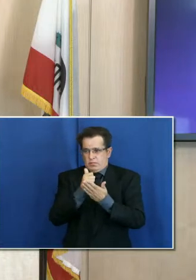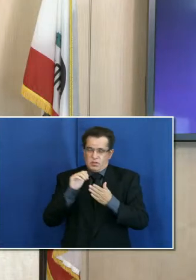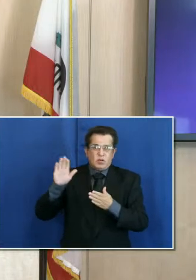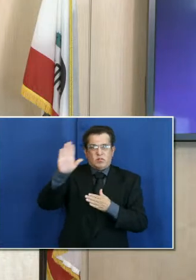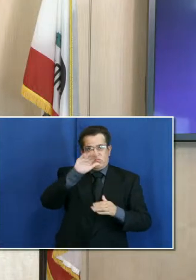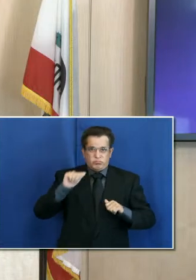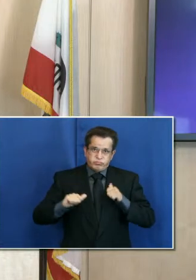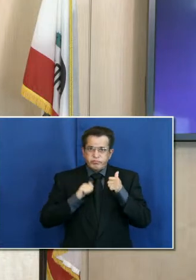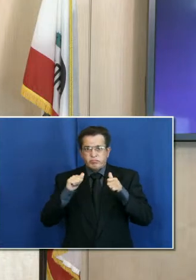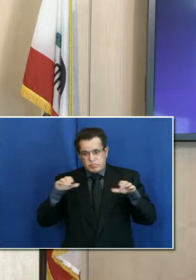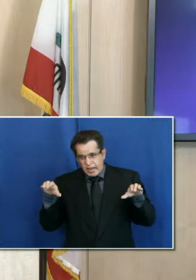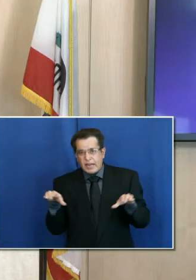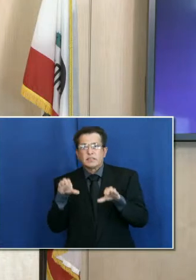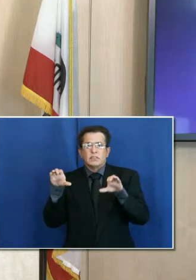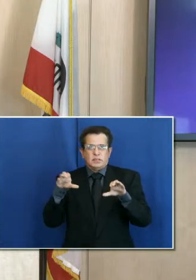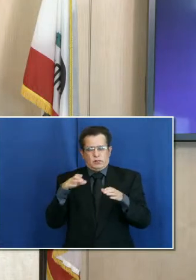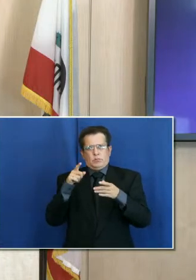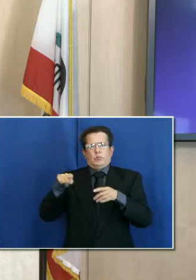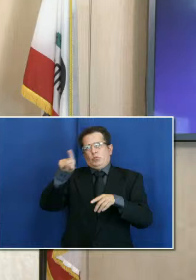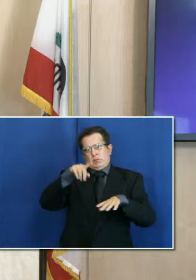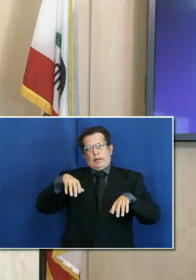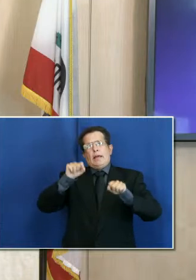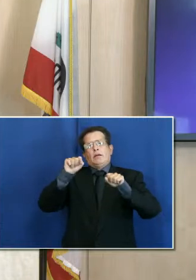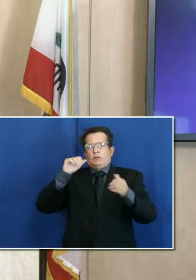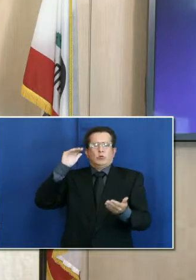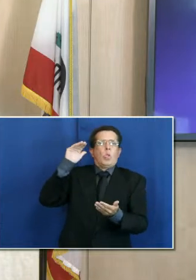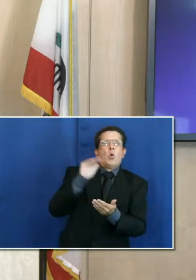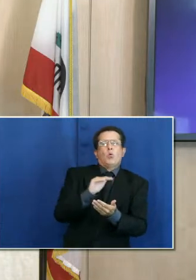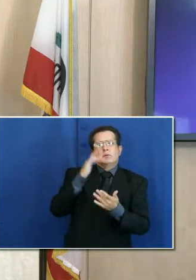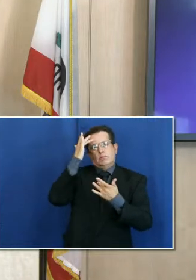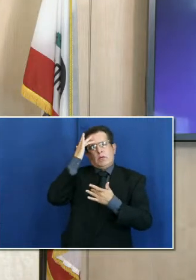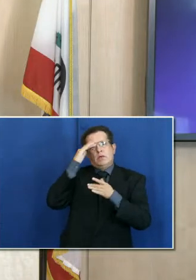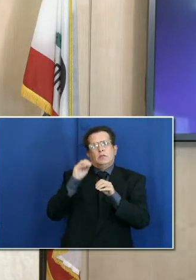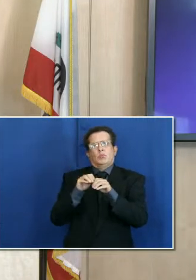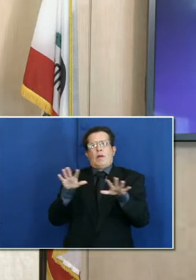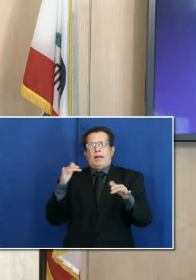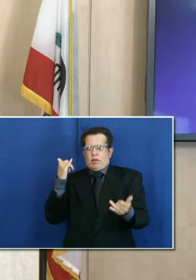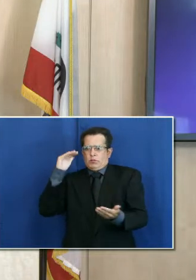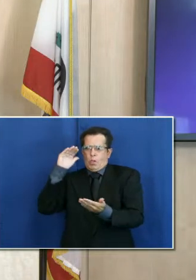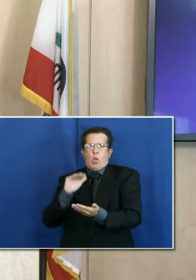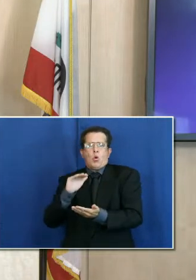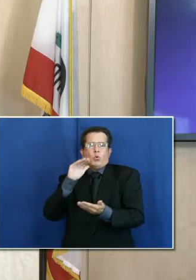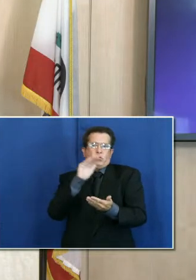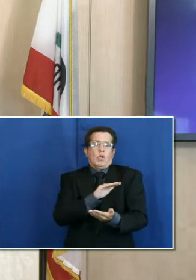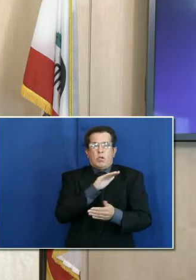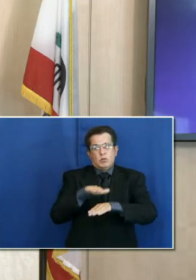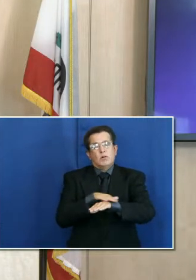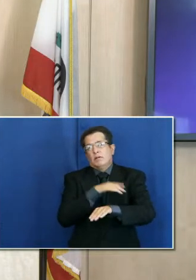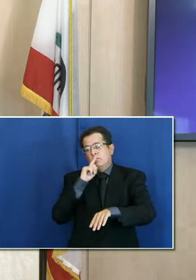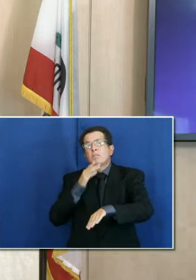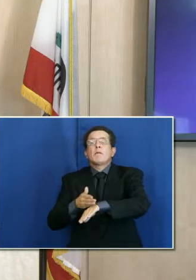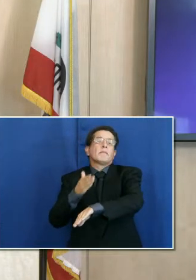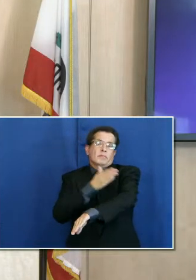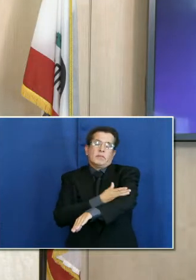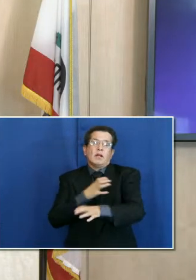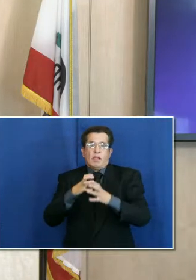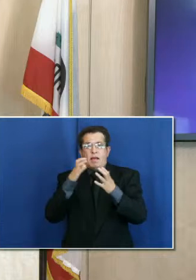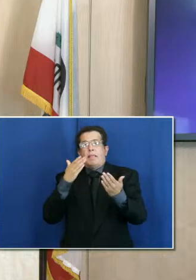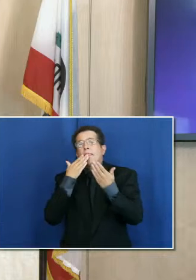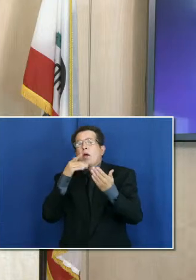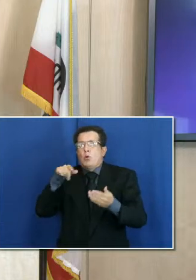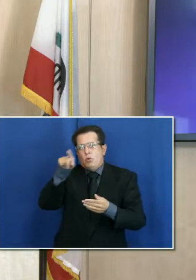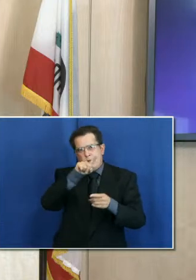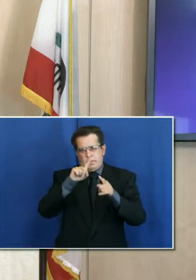taken the precautions and actions necessary to slow the spread. But just because things are improving doesn't mean that we can ease